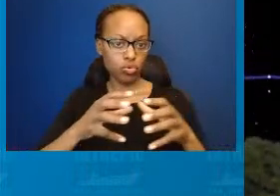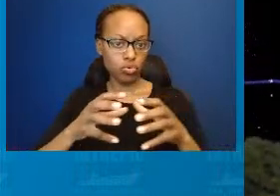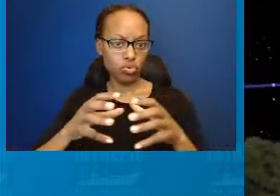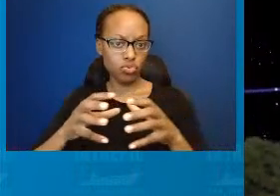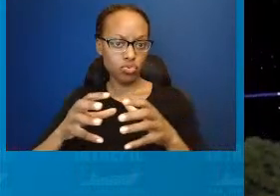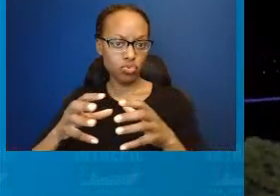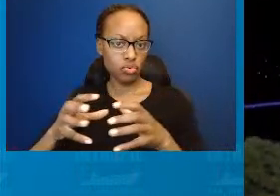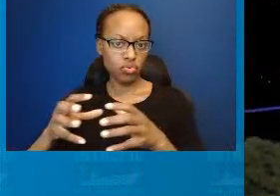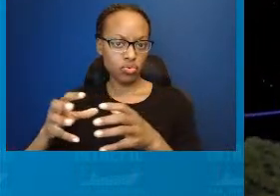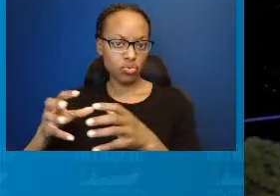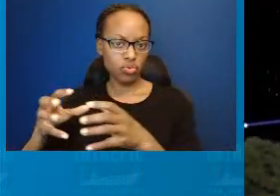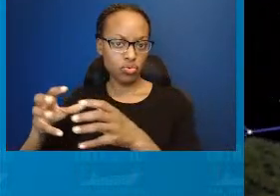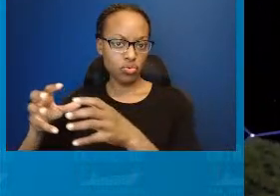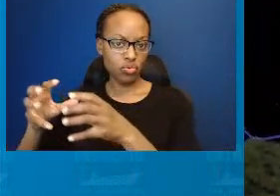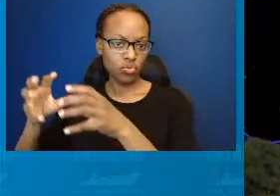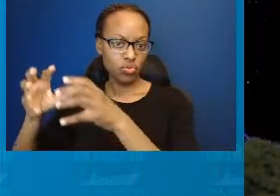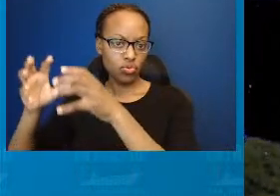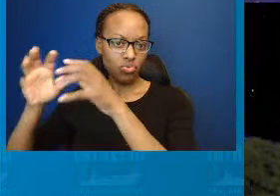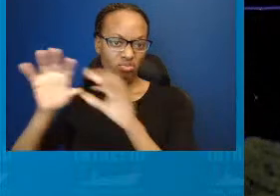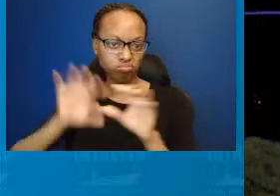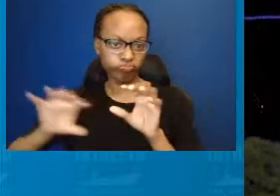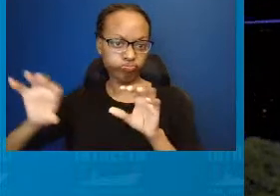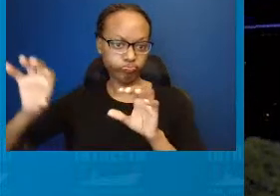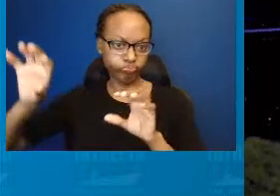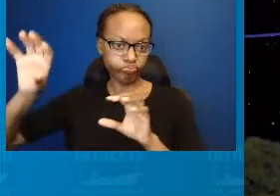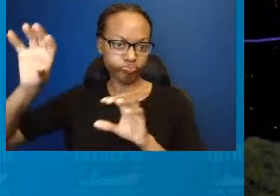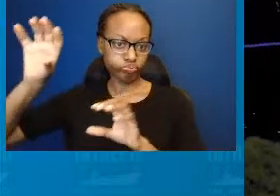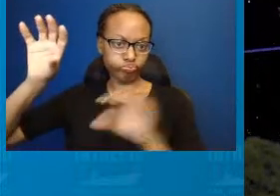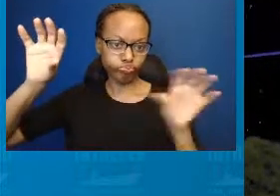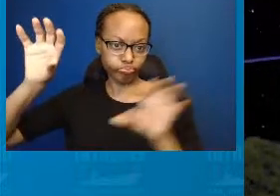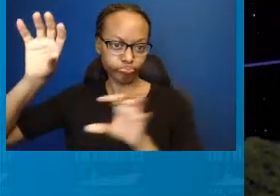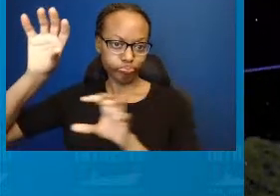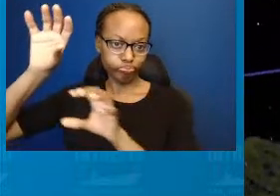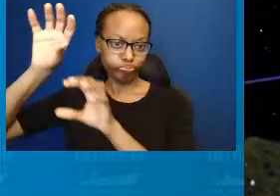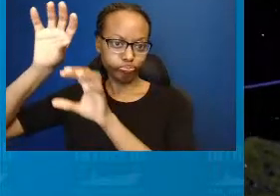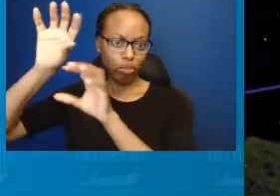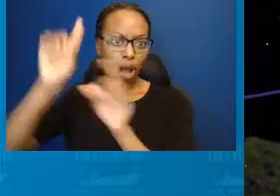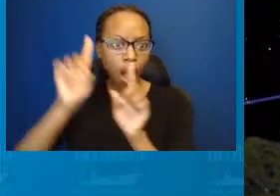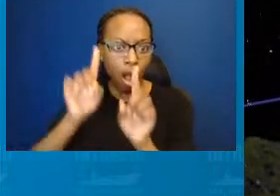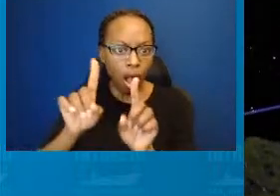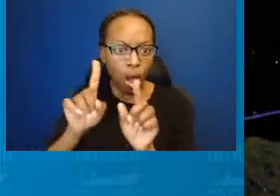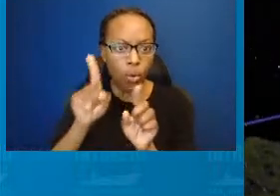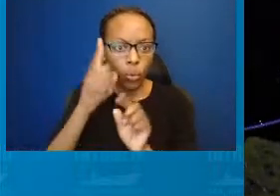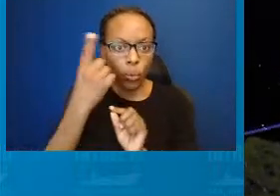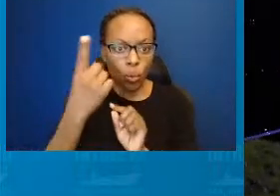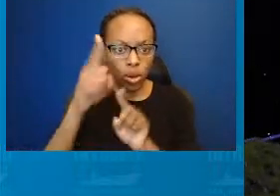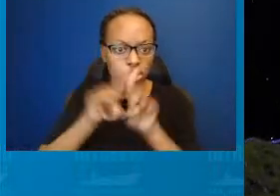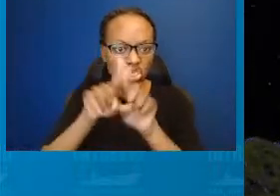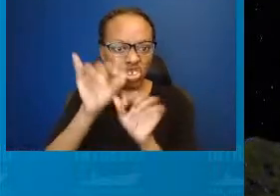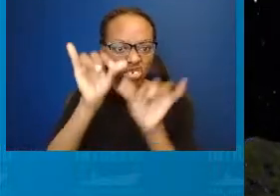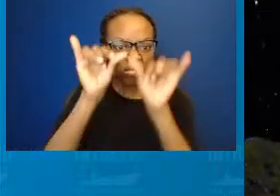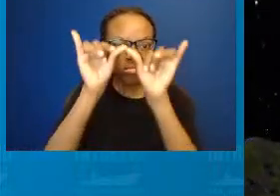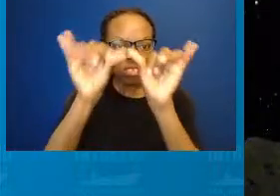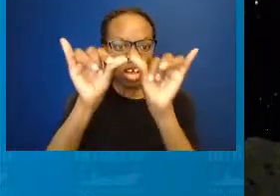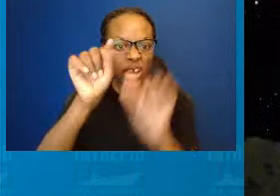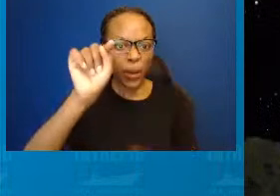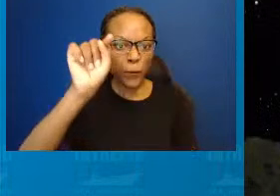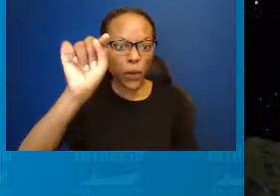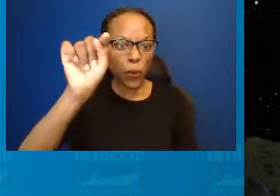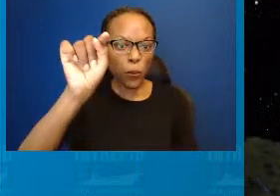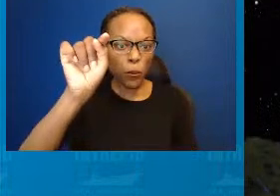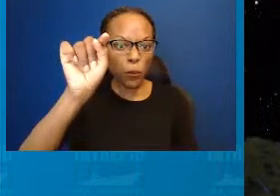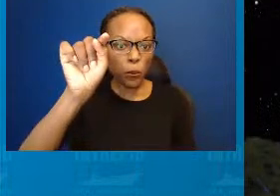But if we look at this one star here, it doesn't move, right? It stays right here. And look at